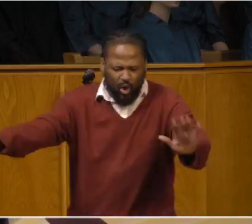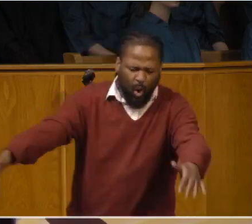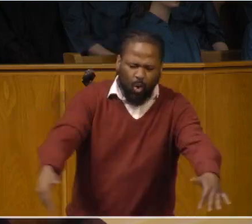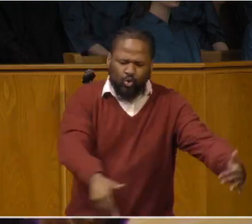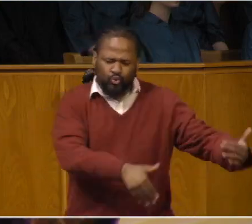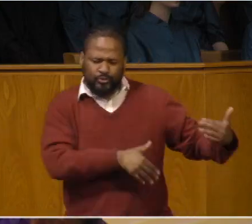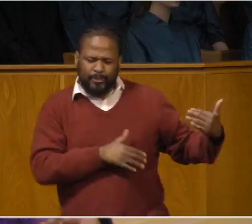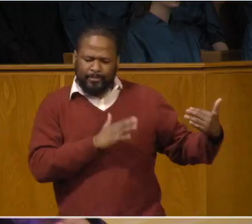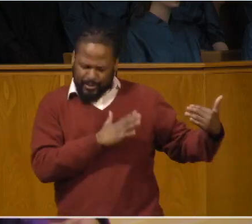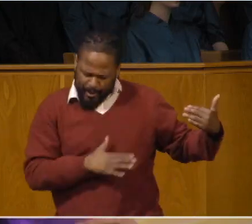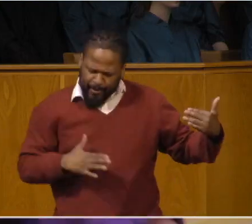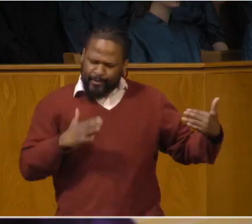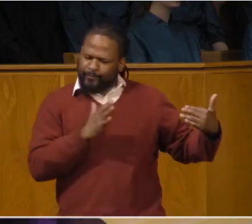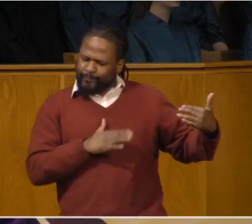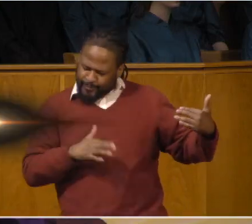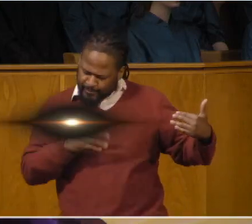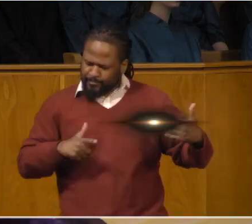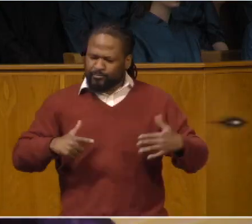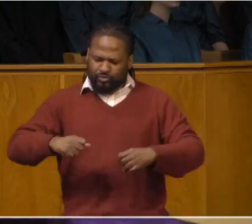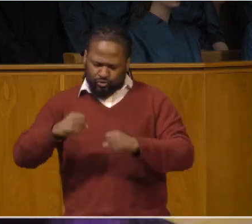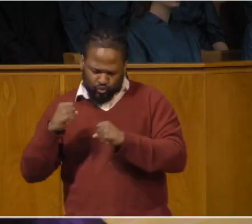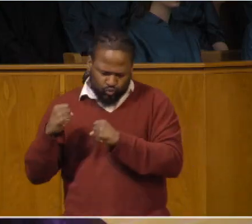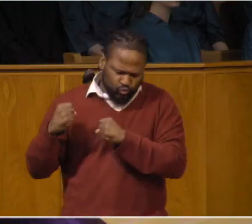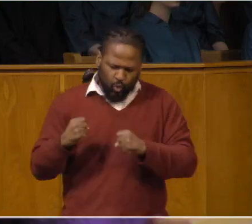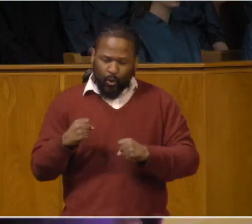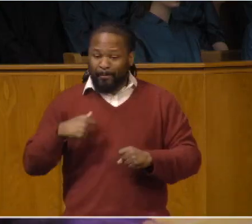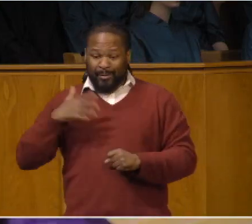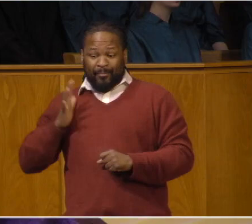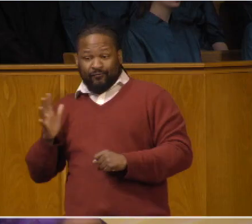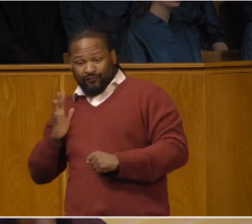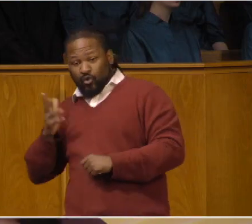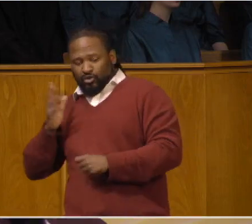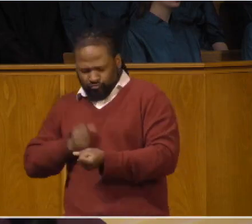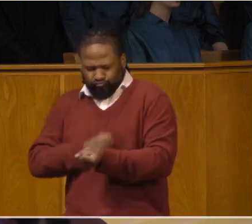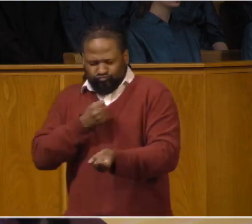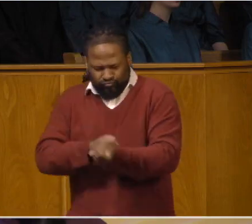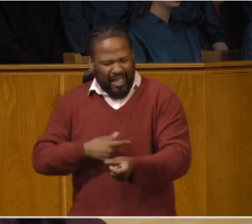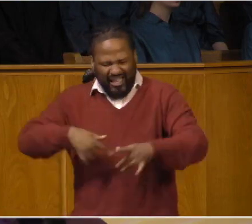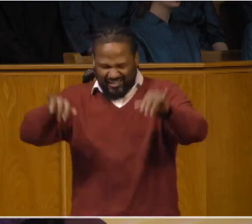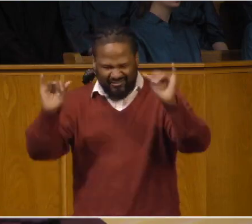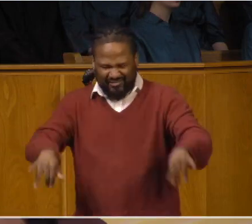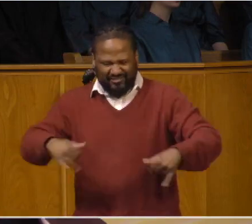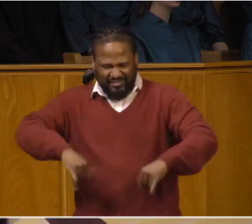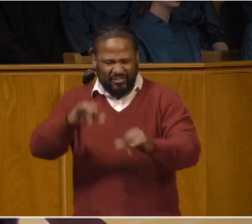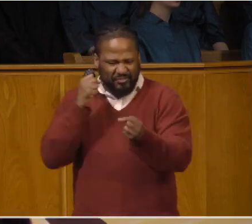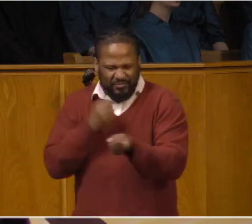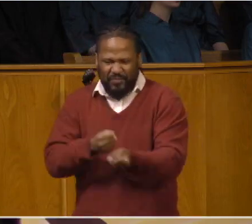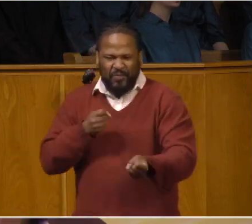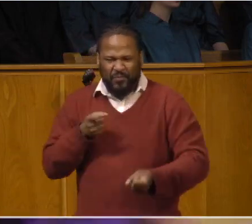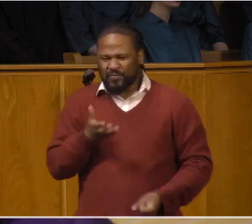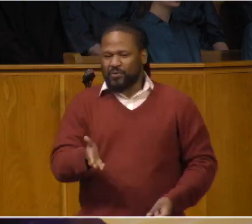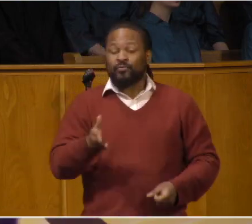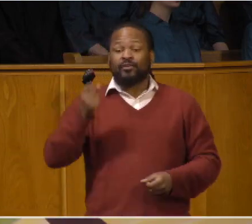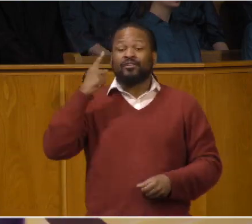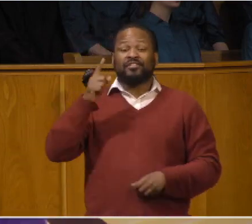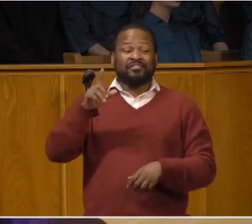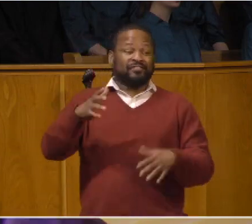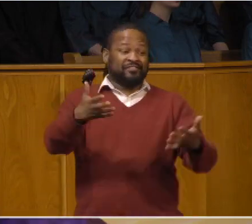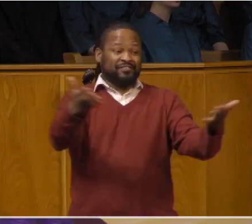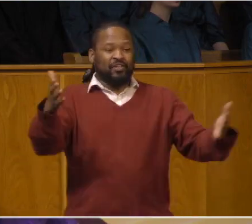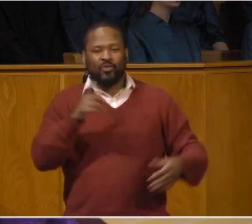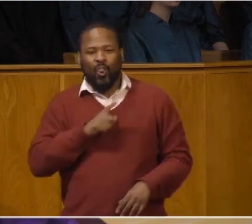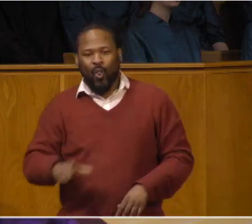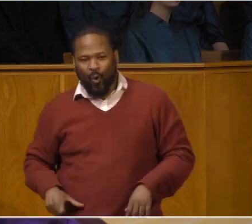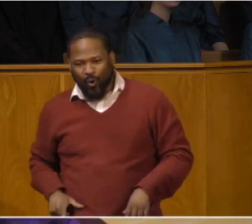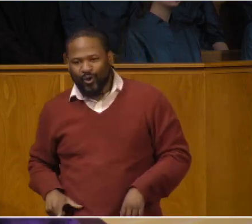him. Restore him. Hold him as I have held you and continue to hold you. Church, the Lord has called us to